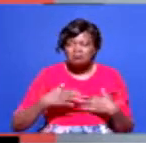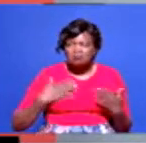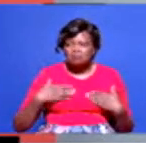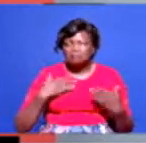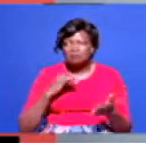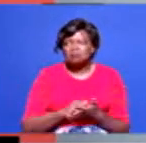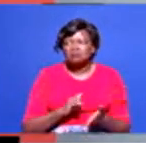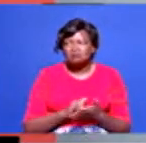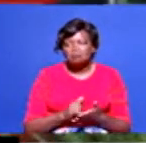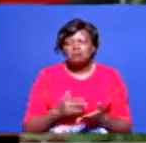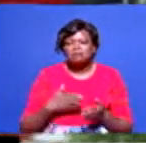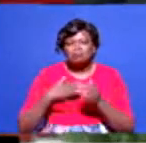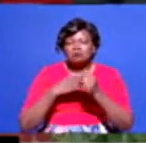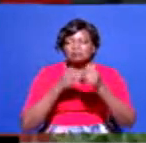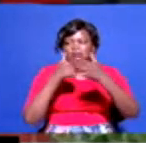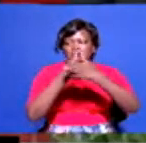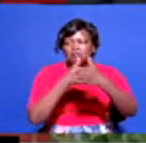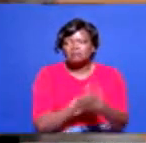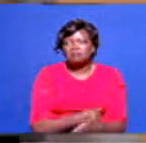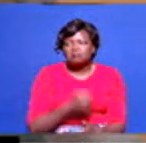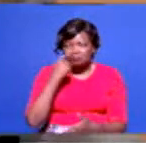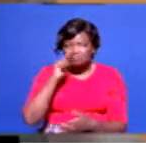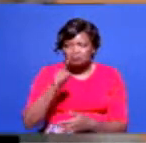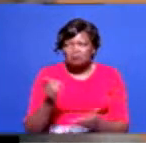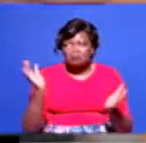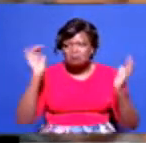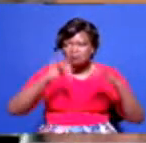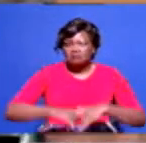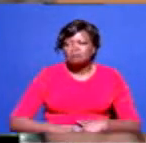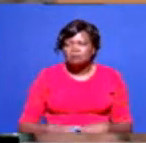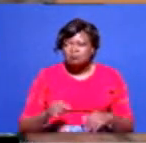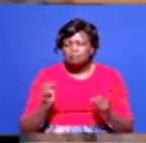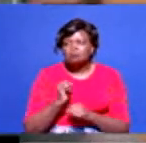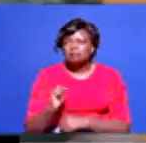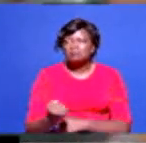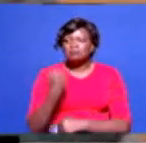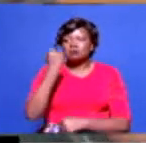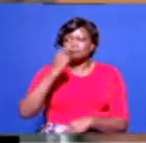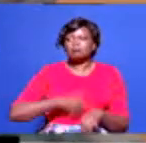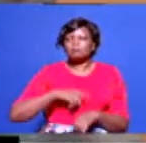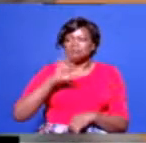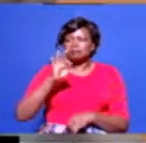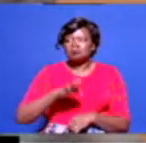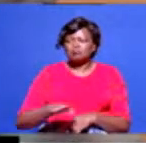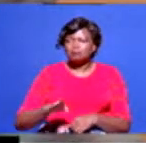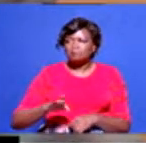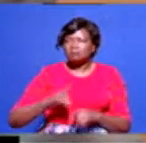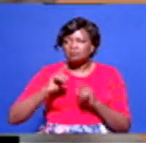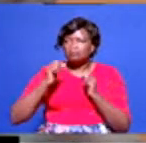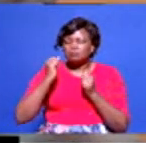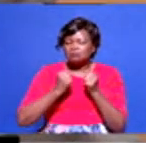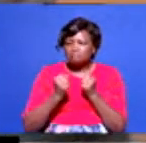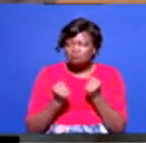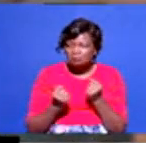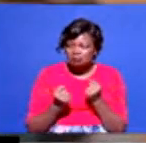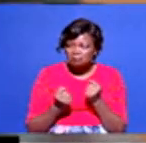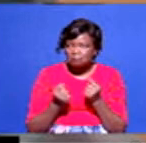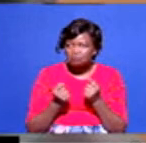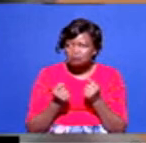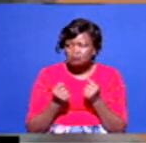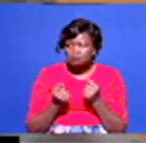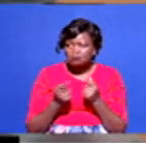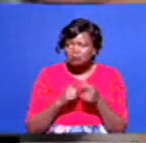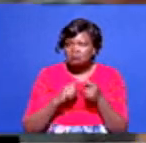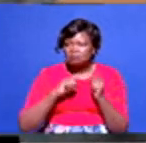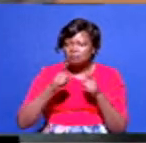of the lead sponsors for this event. You cannot just wake up 3 o'clock in the morning going to run. If you go and